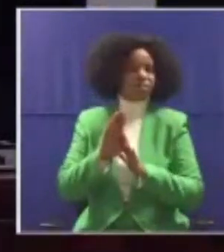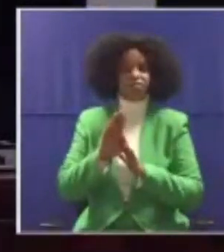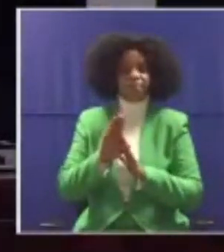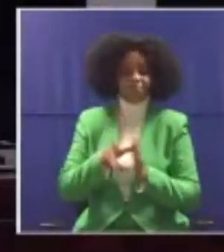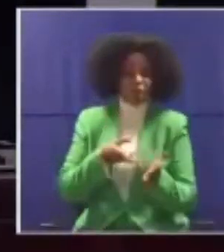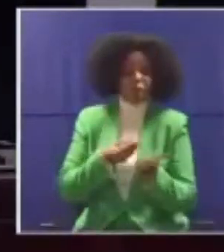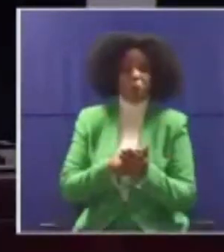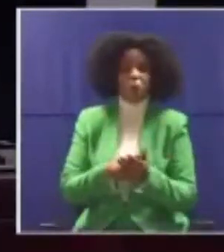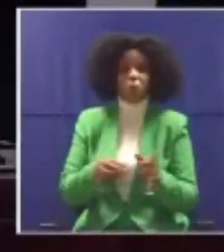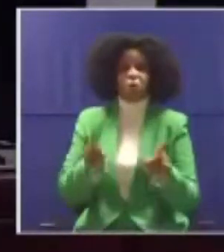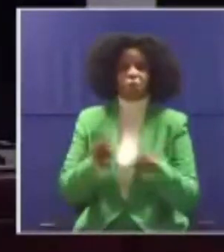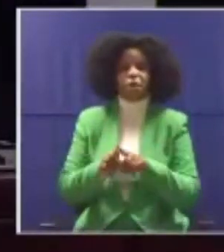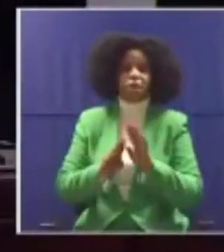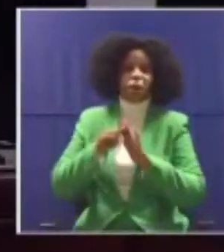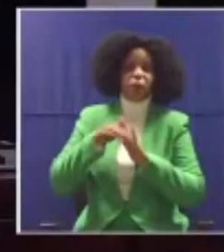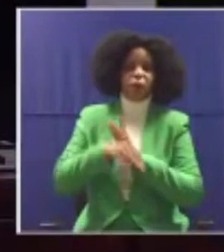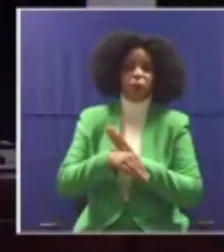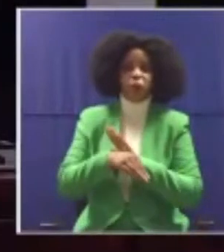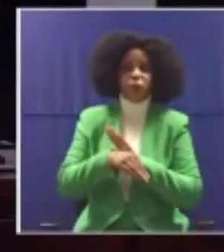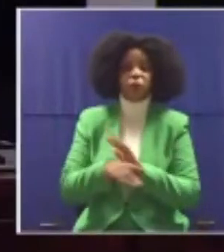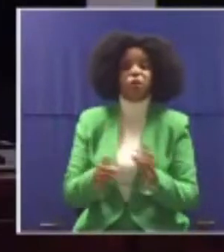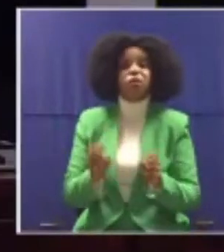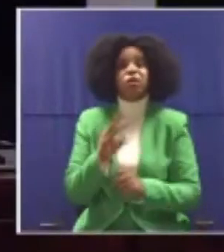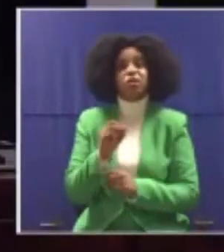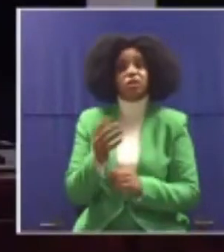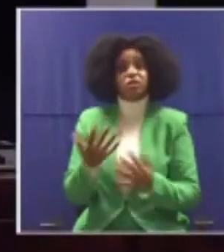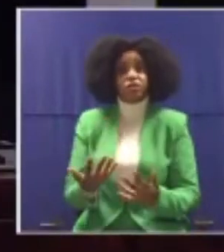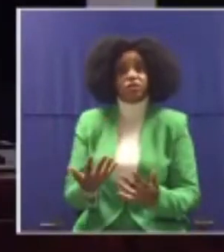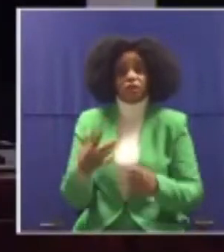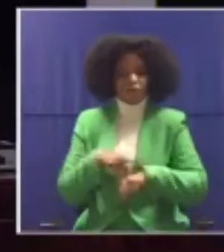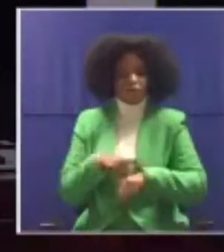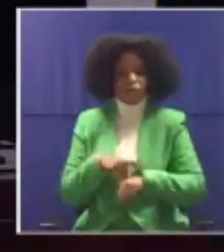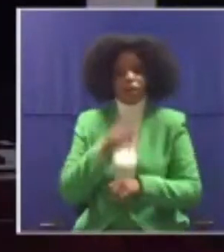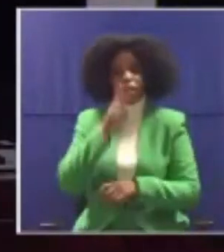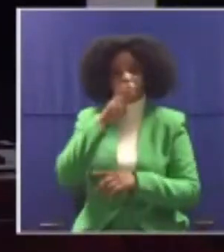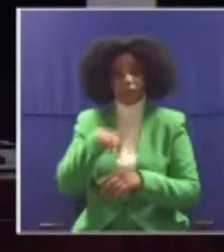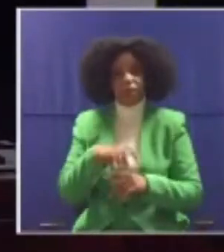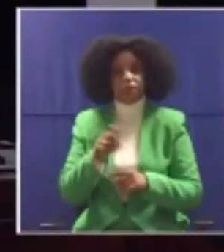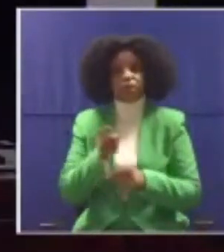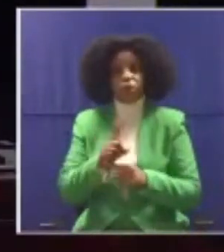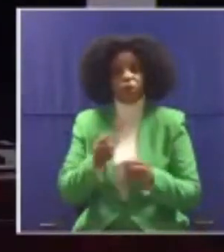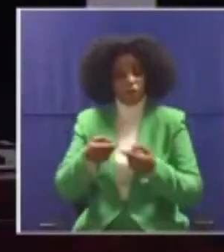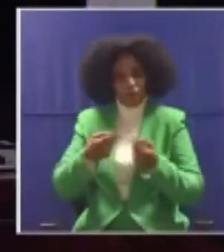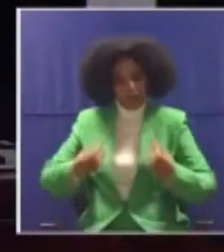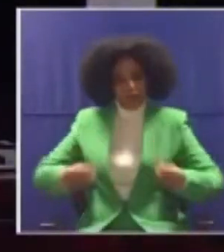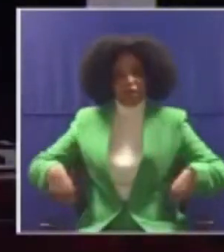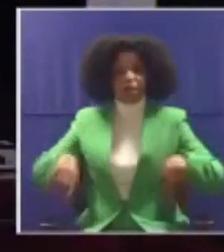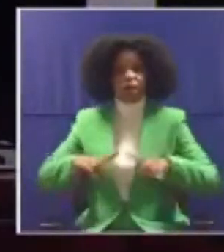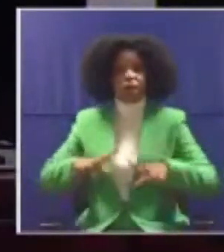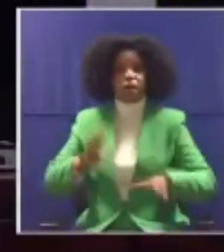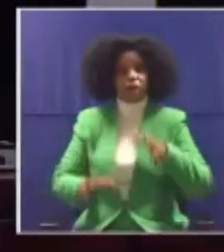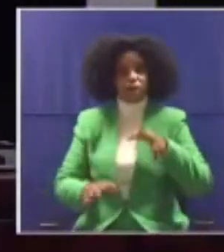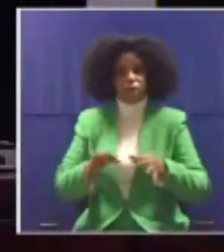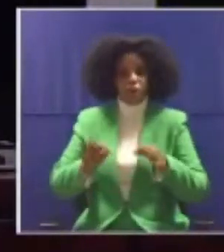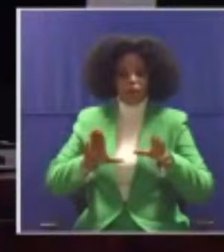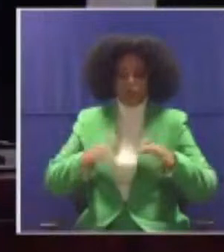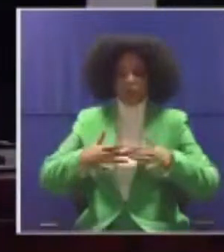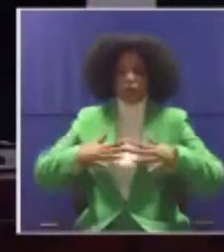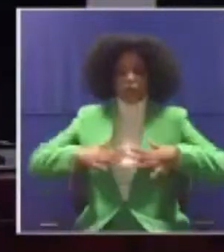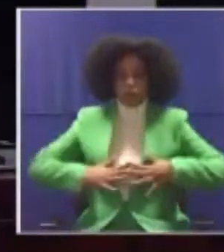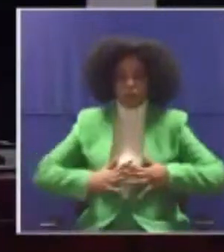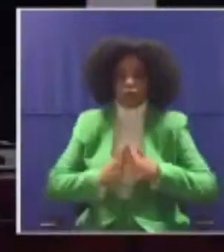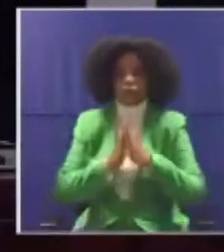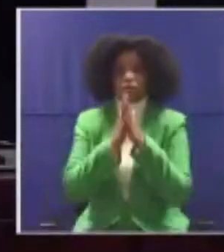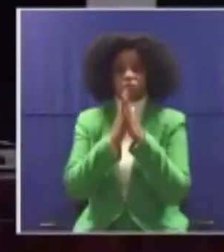time has come that we should foster more unity as political parties so that we can ensure